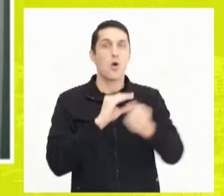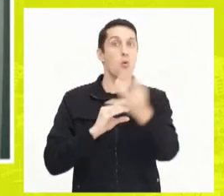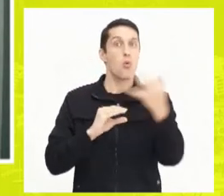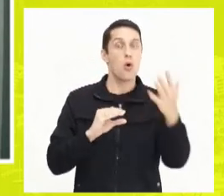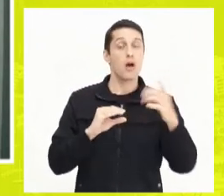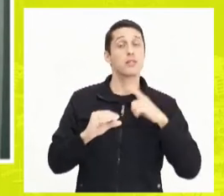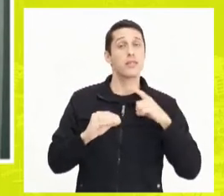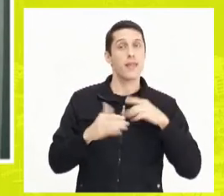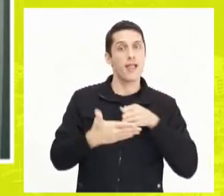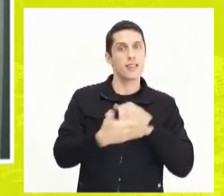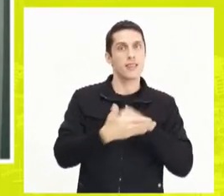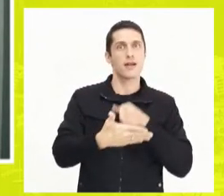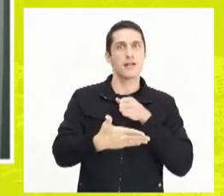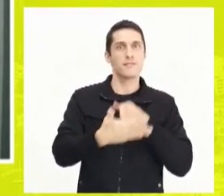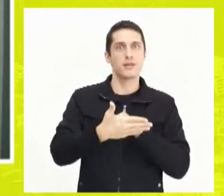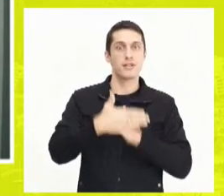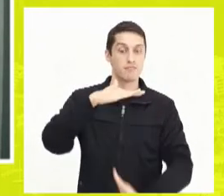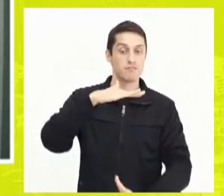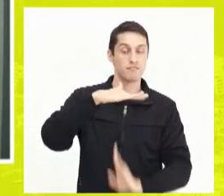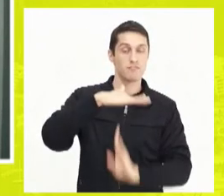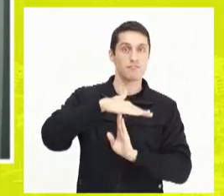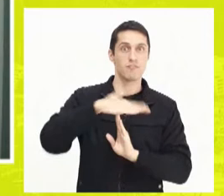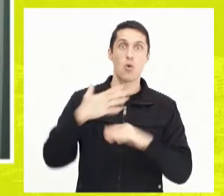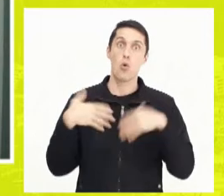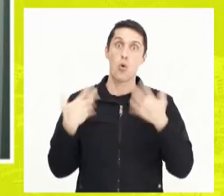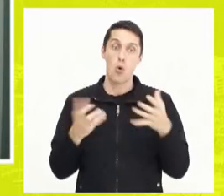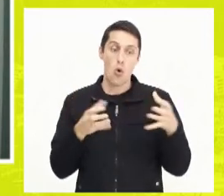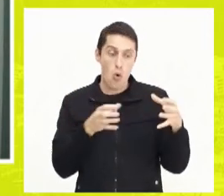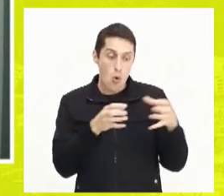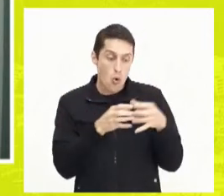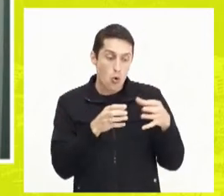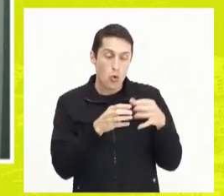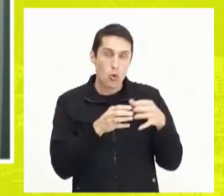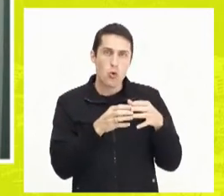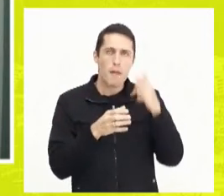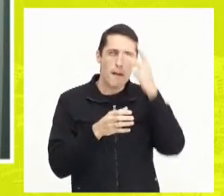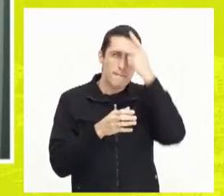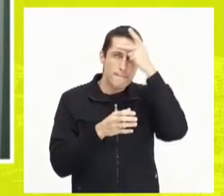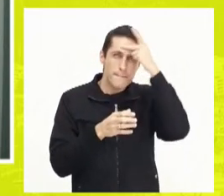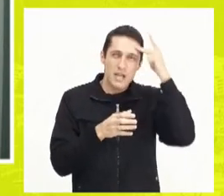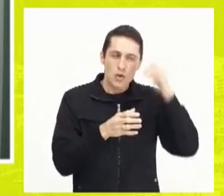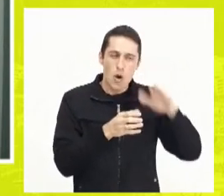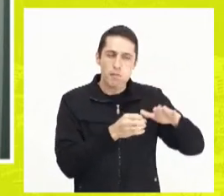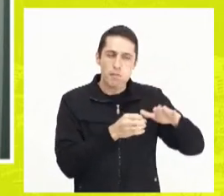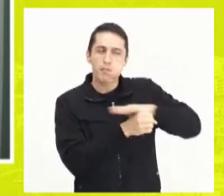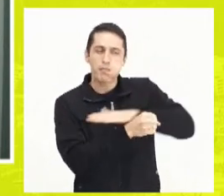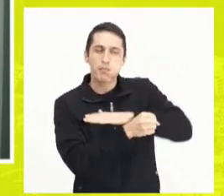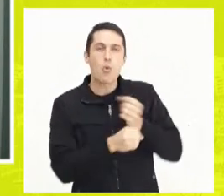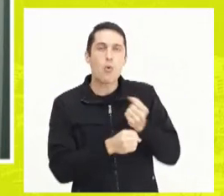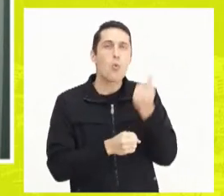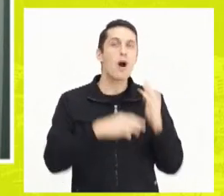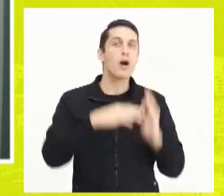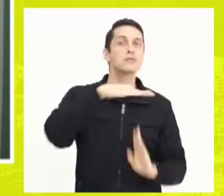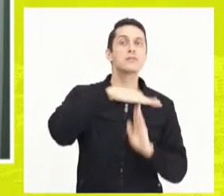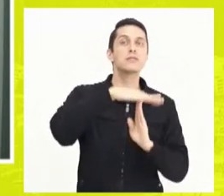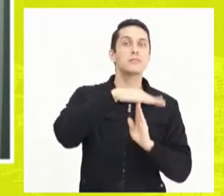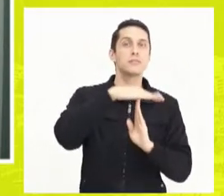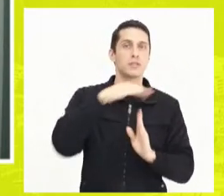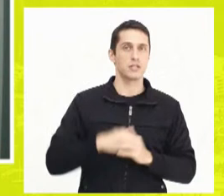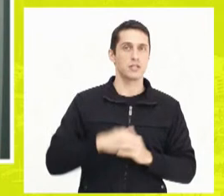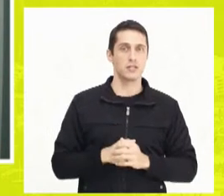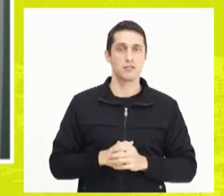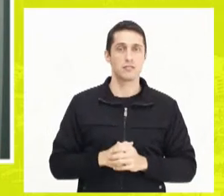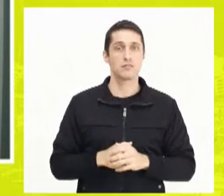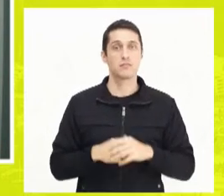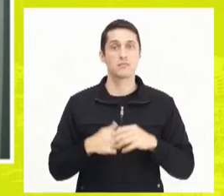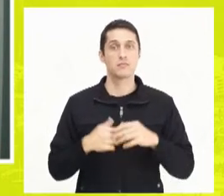be disseminated or sent and to limit the number of people that can be members of a